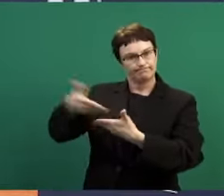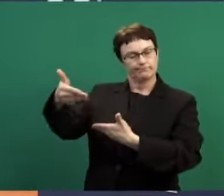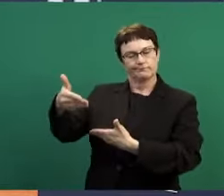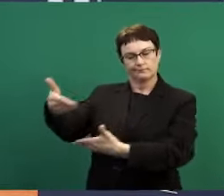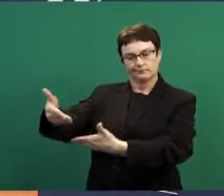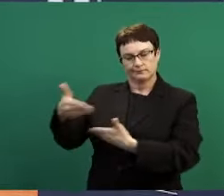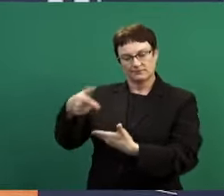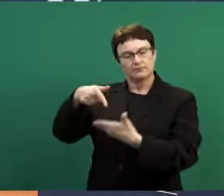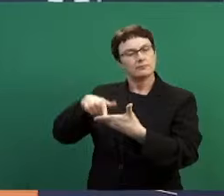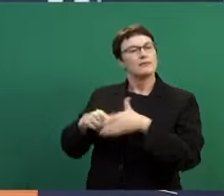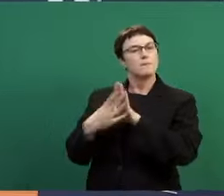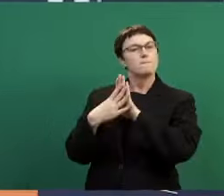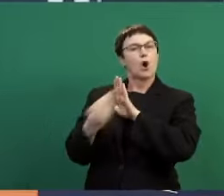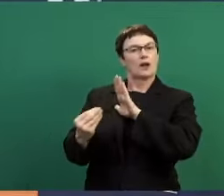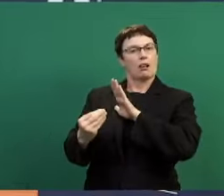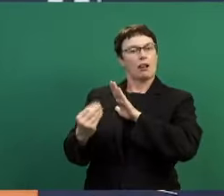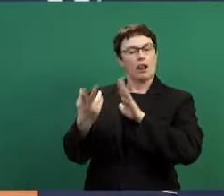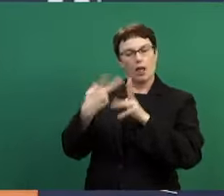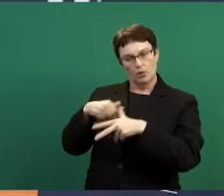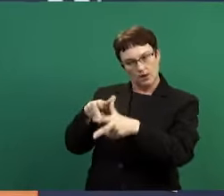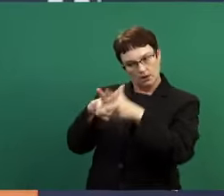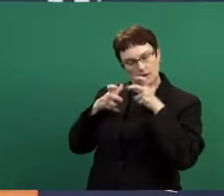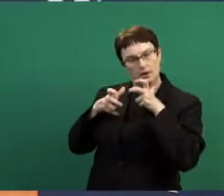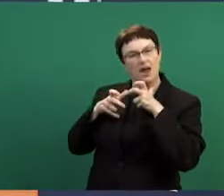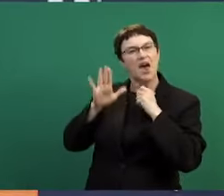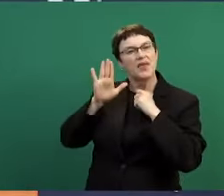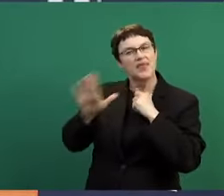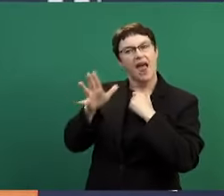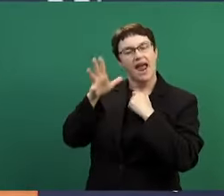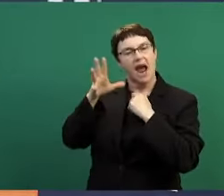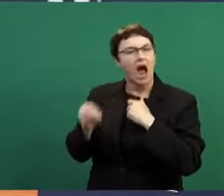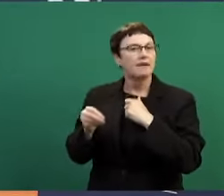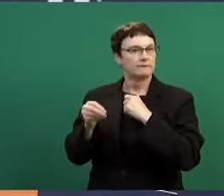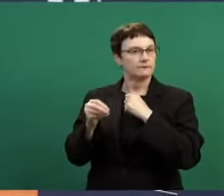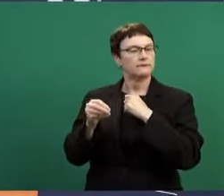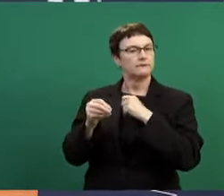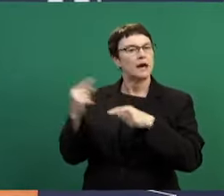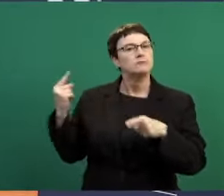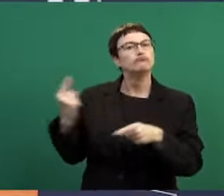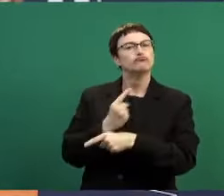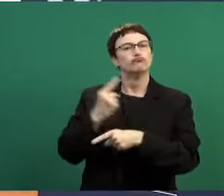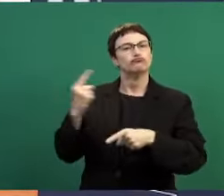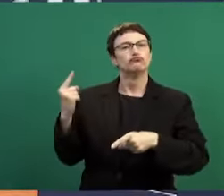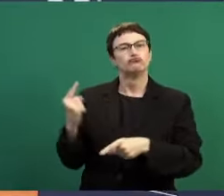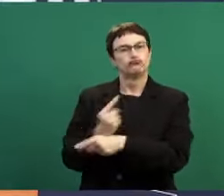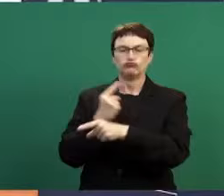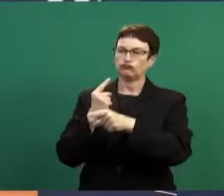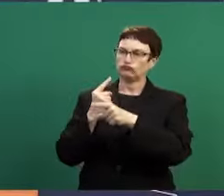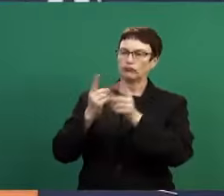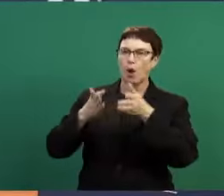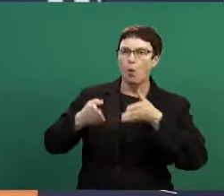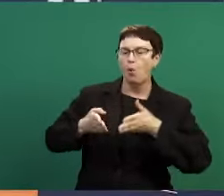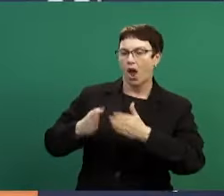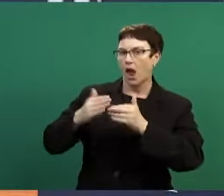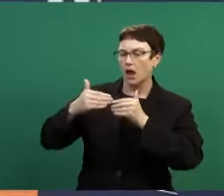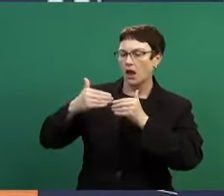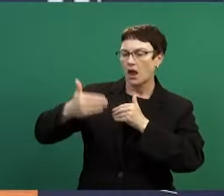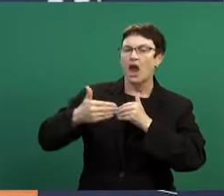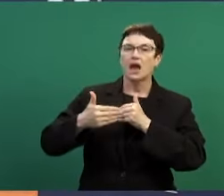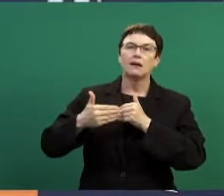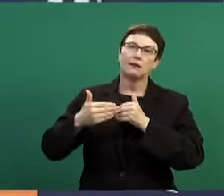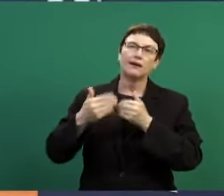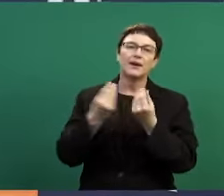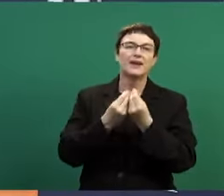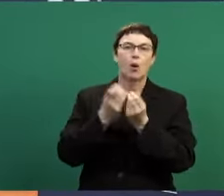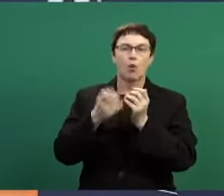path embedded in the QPM is a guideline that changes from meeting to meeting in